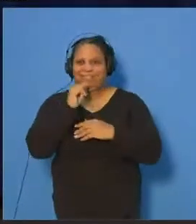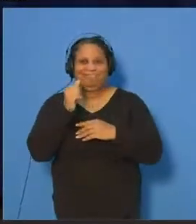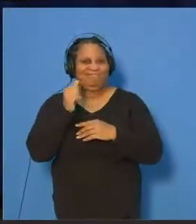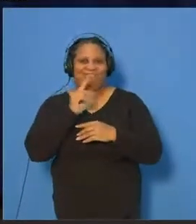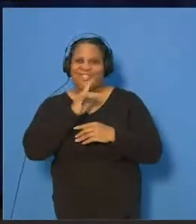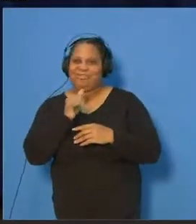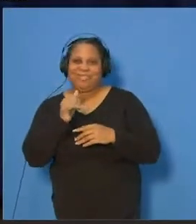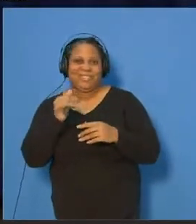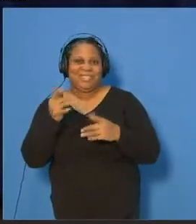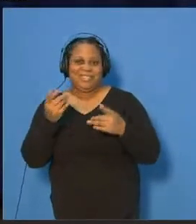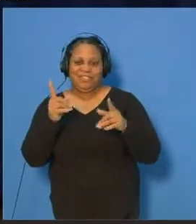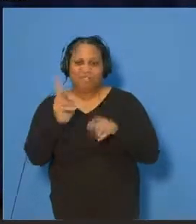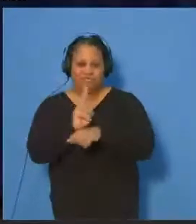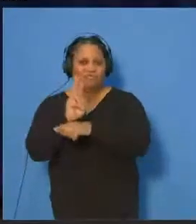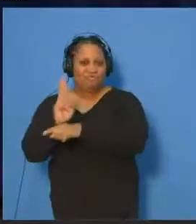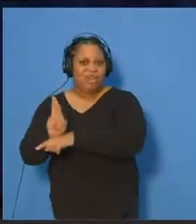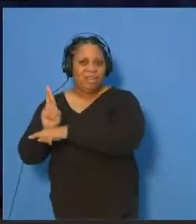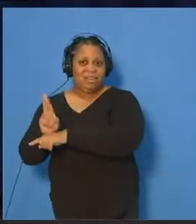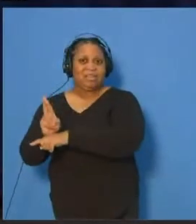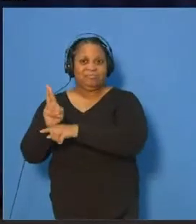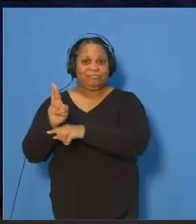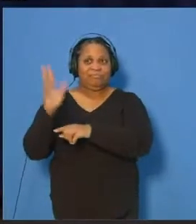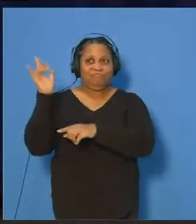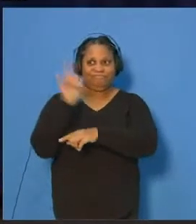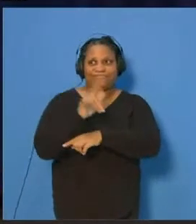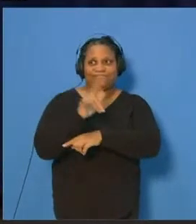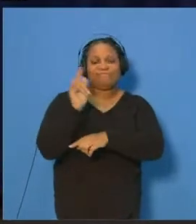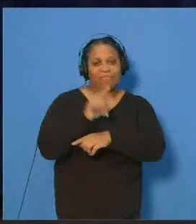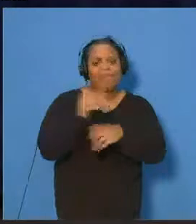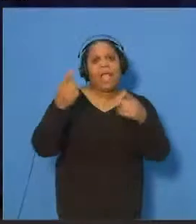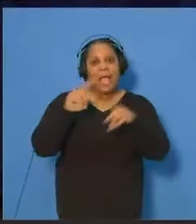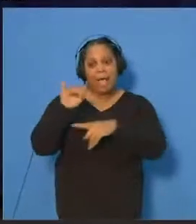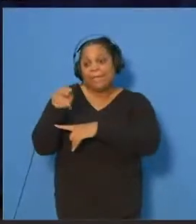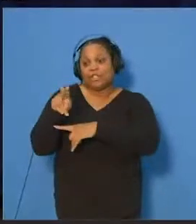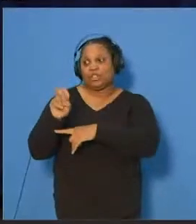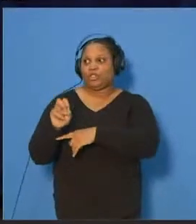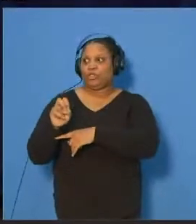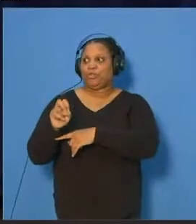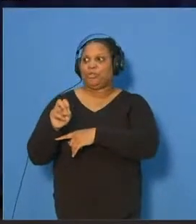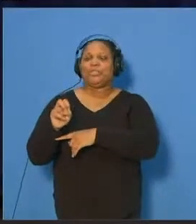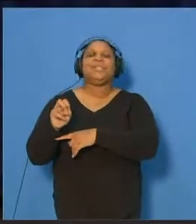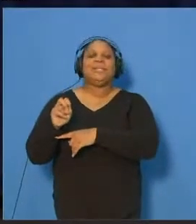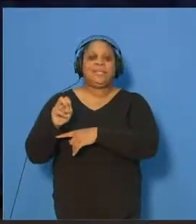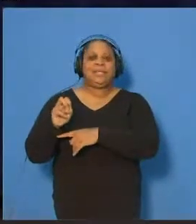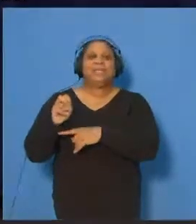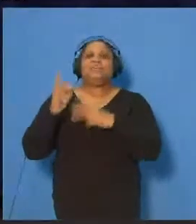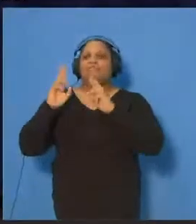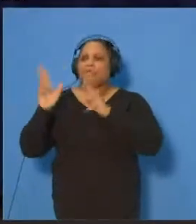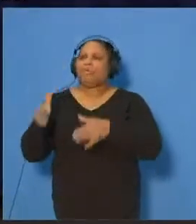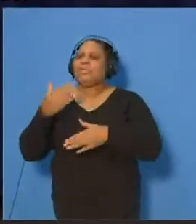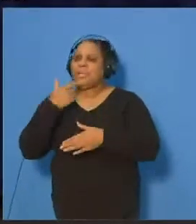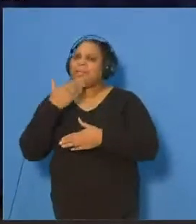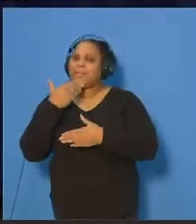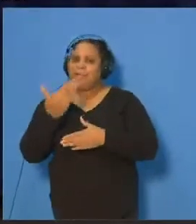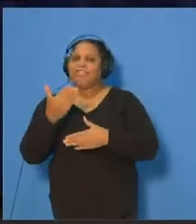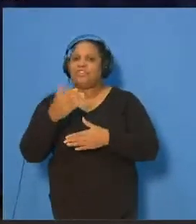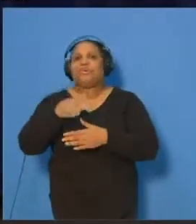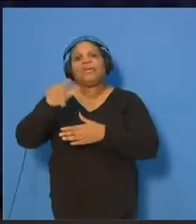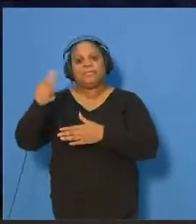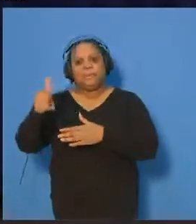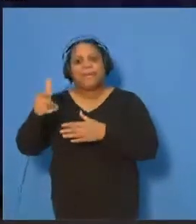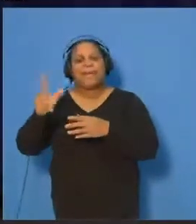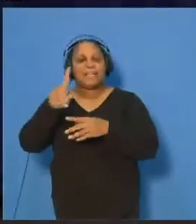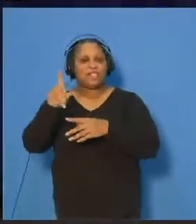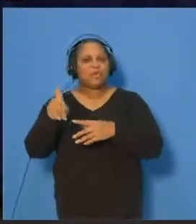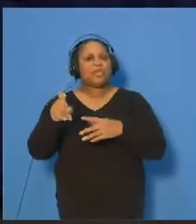that regular traffic may start until June. Okay, thank you. And actually leads into my next question is what discussions will be held during